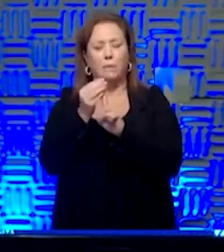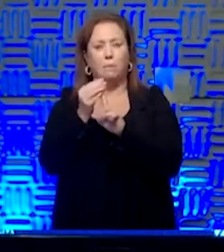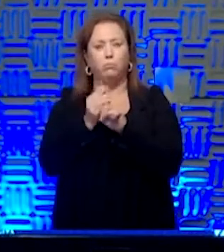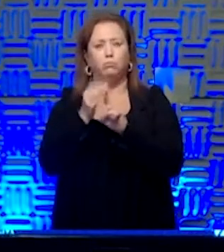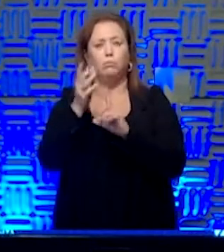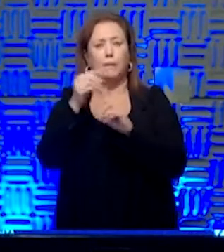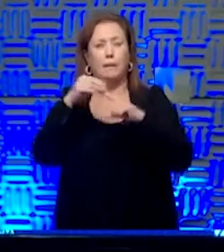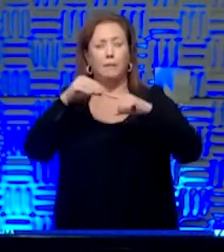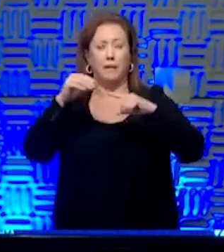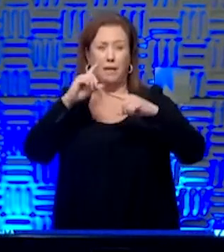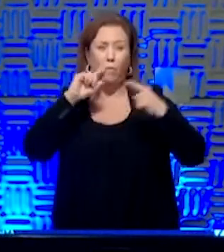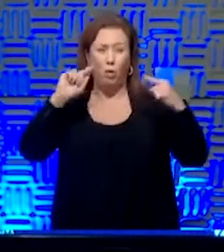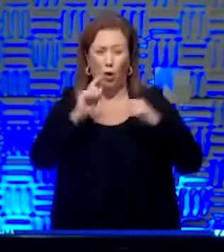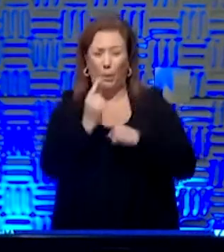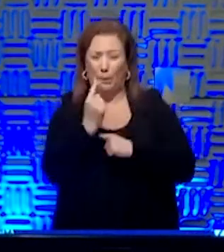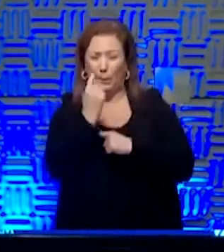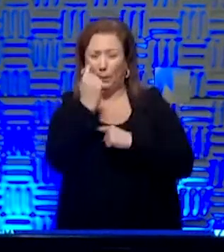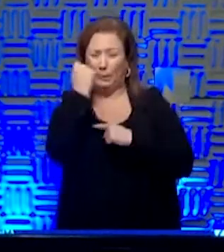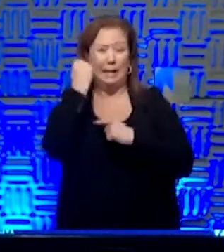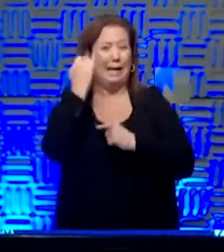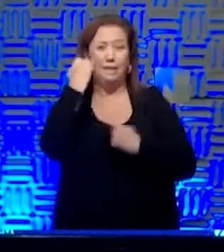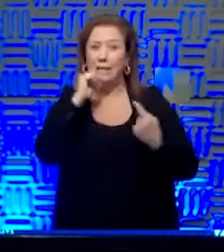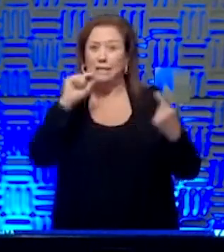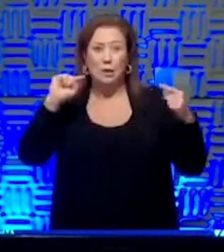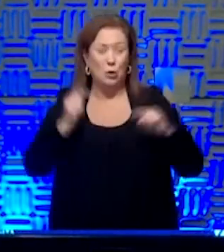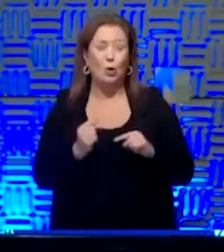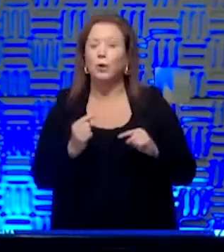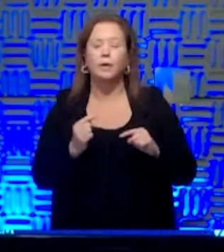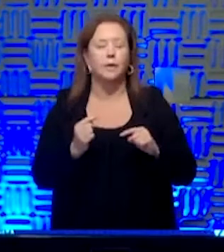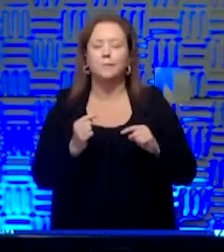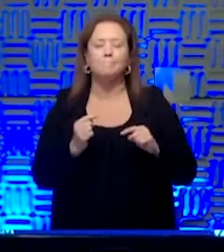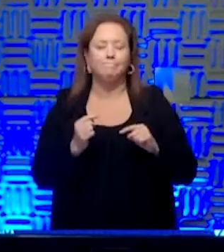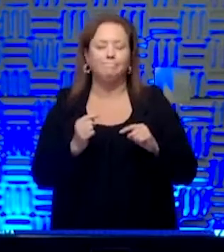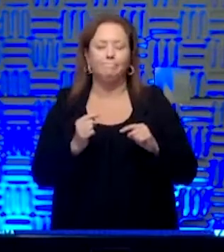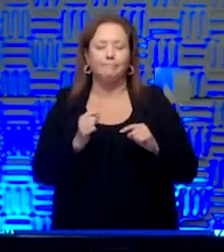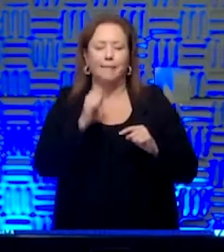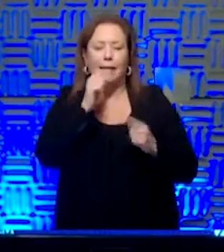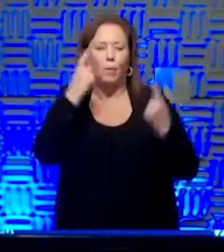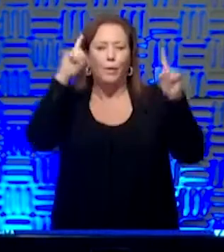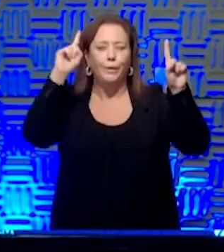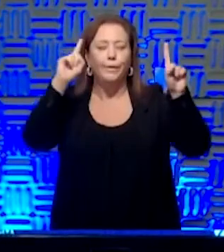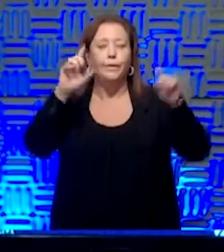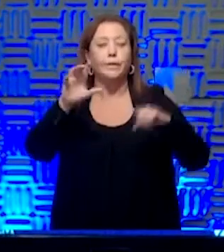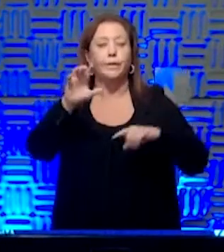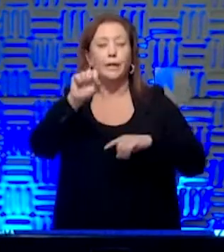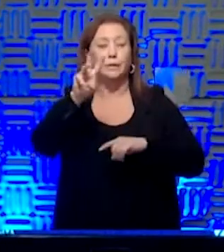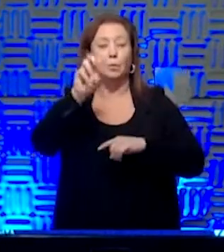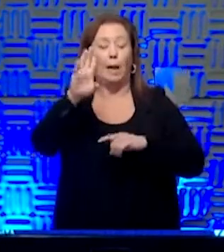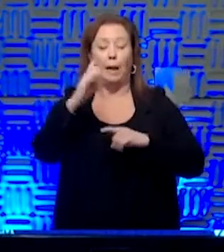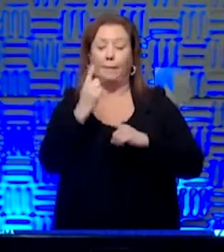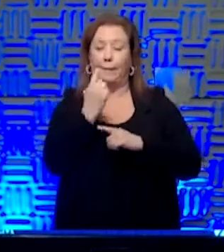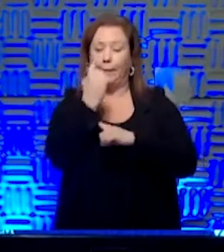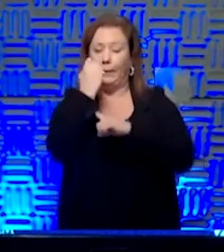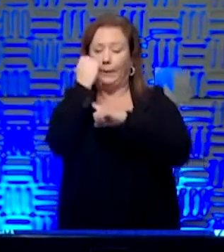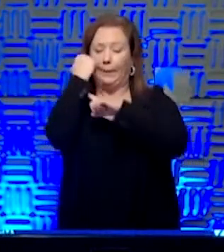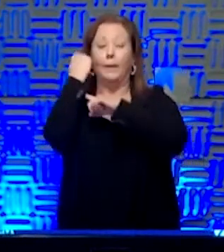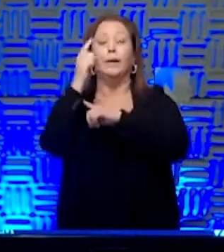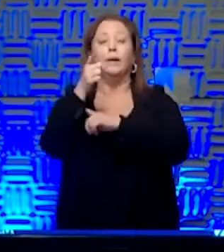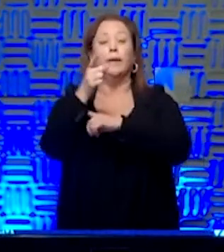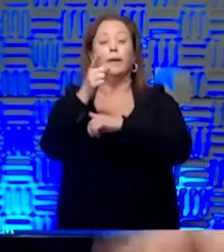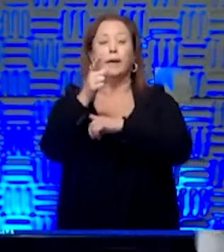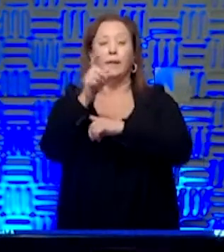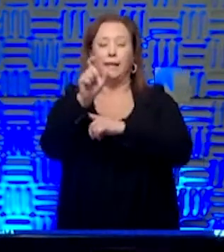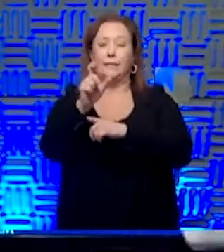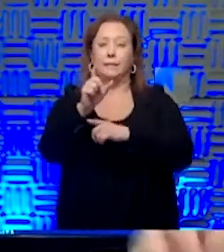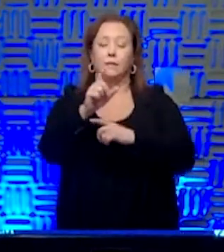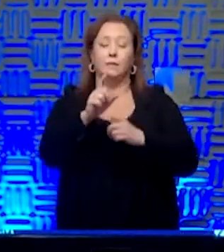far, and they're going to hurt. And if they don't hurt, it didn't work. So I think that's probably the larger cause